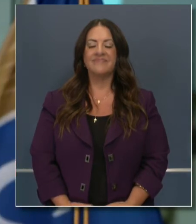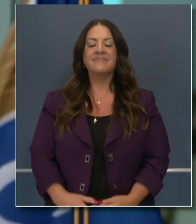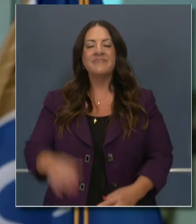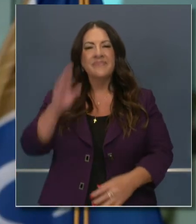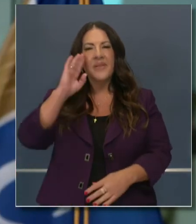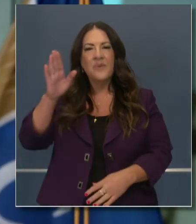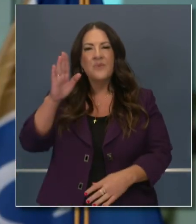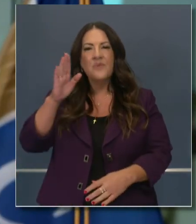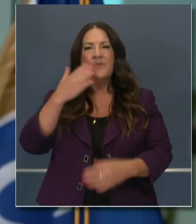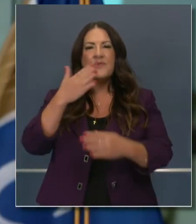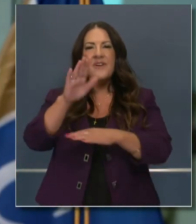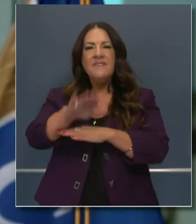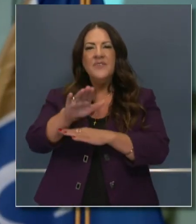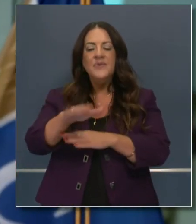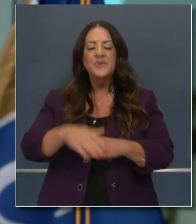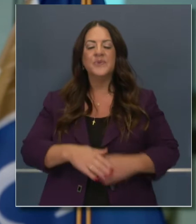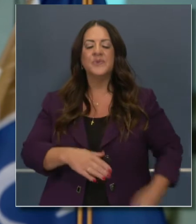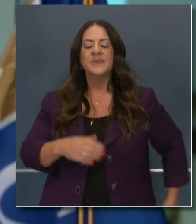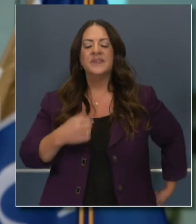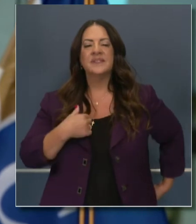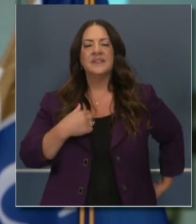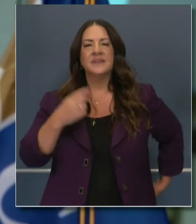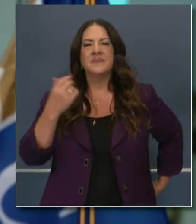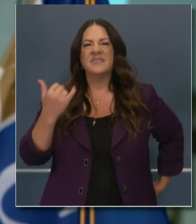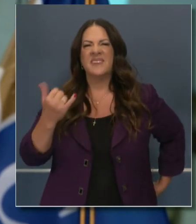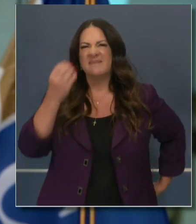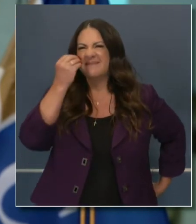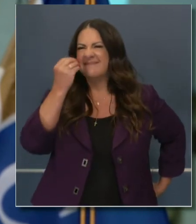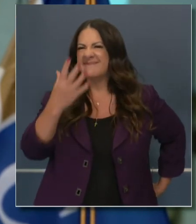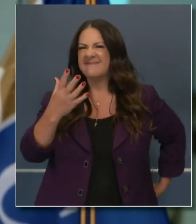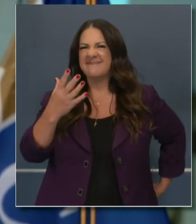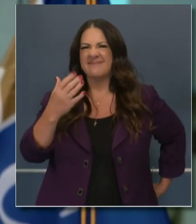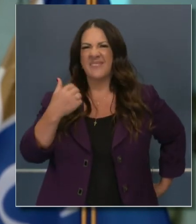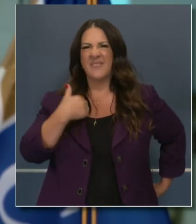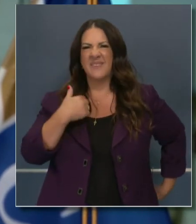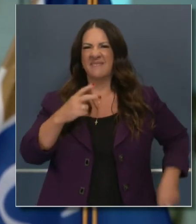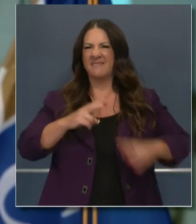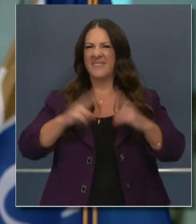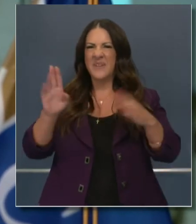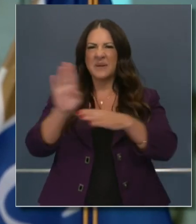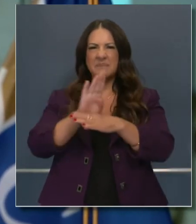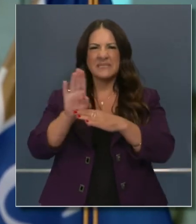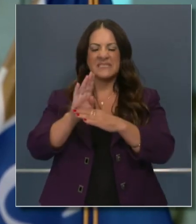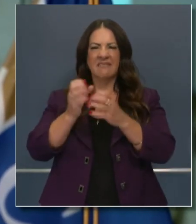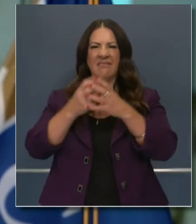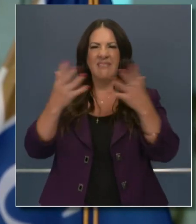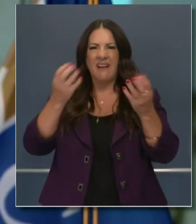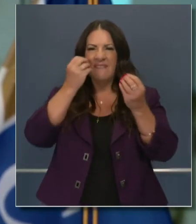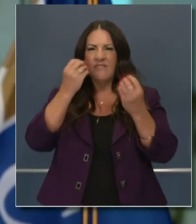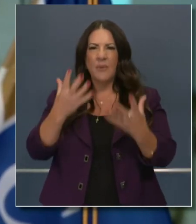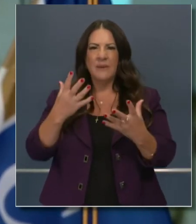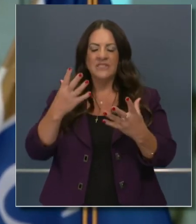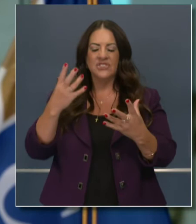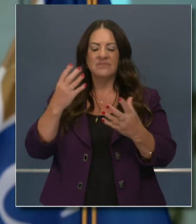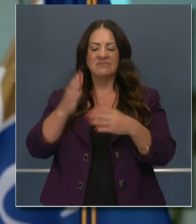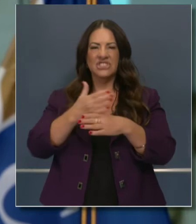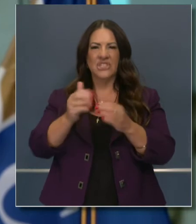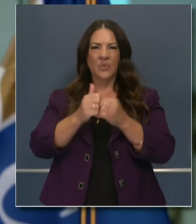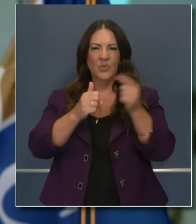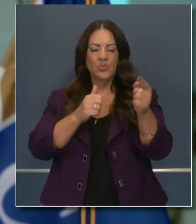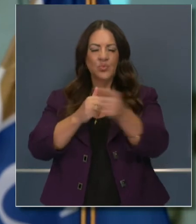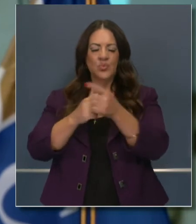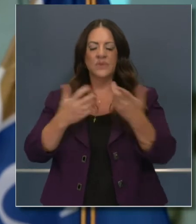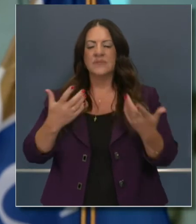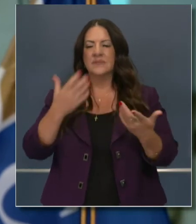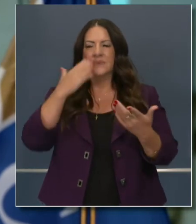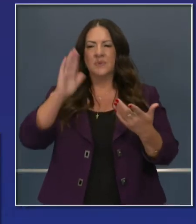So good afternoon, everybody. I'll jump right in. We have a busy update here today. Nothing more pressing than the activity in